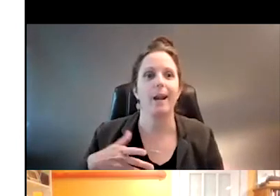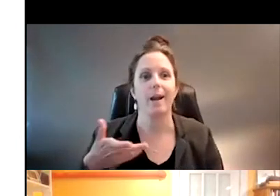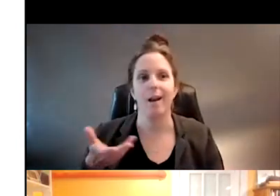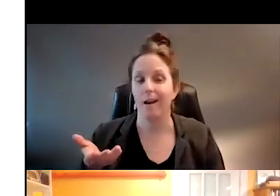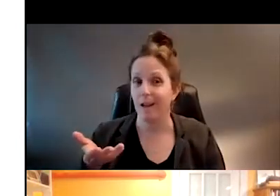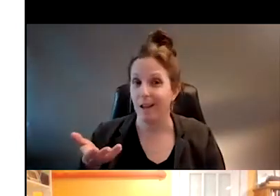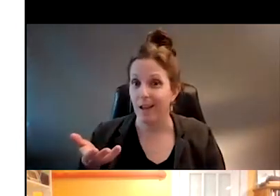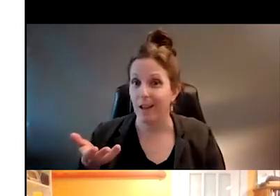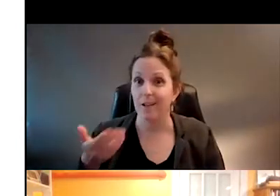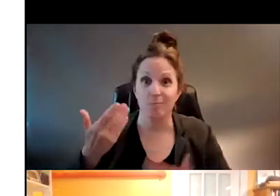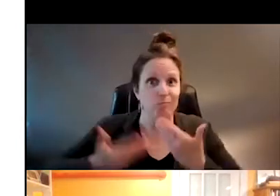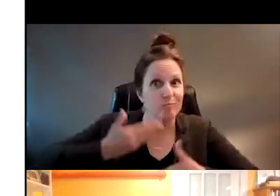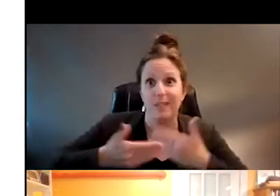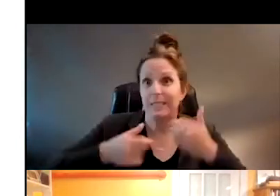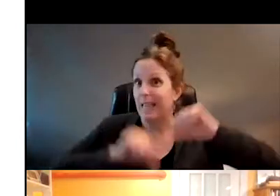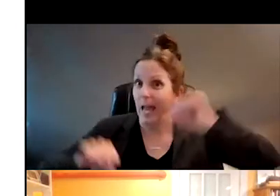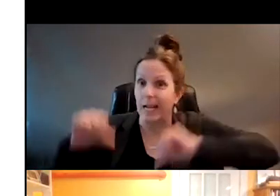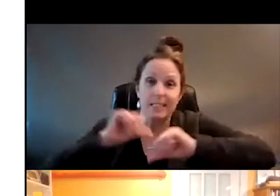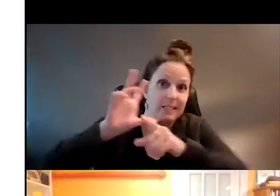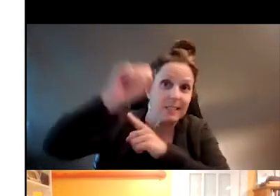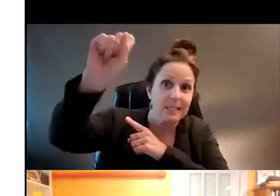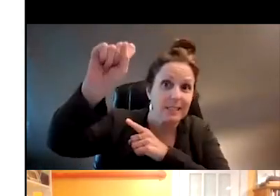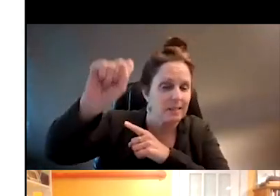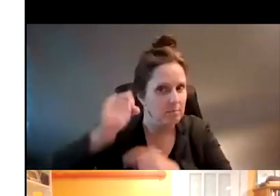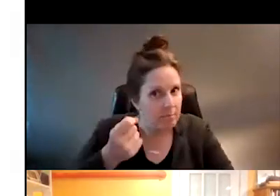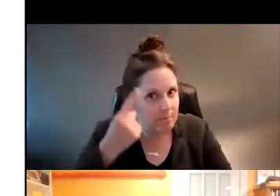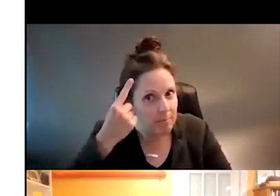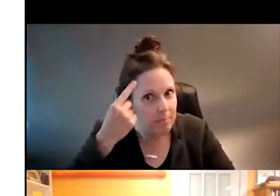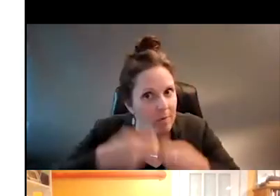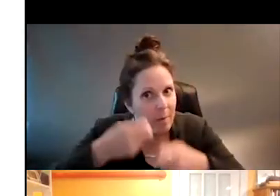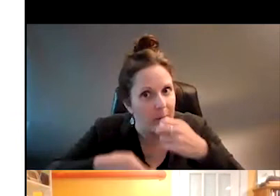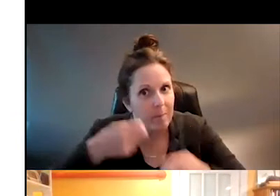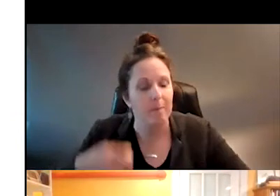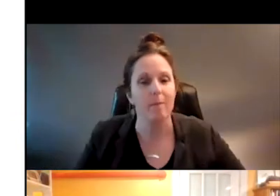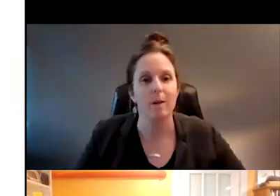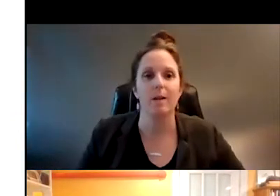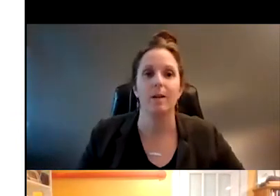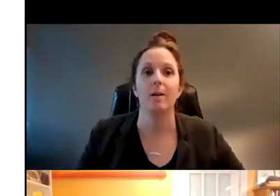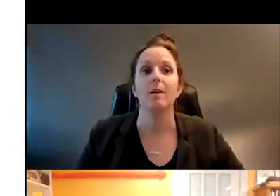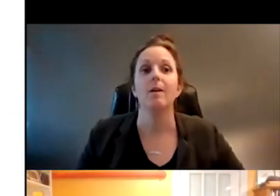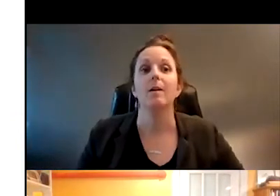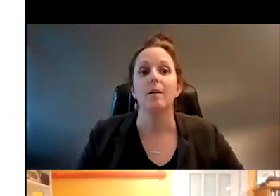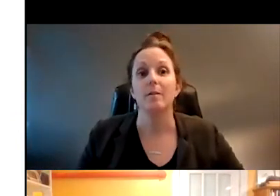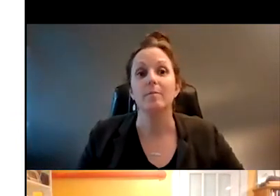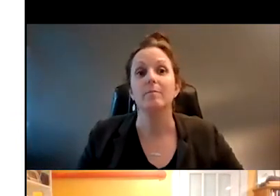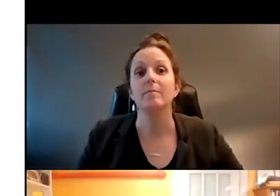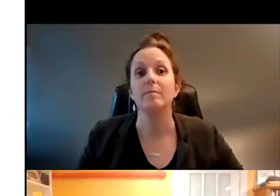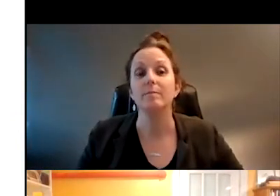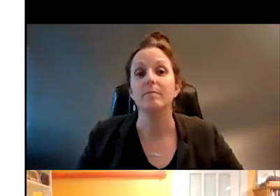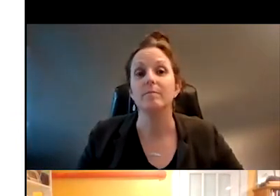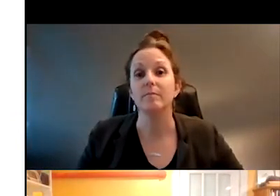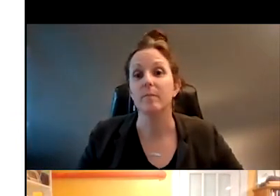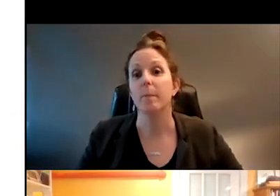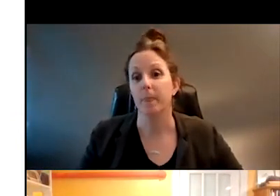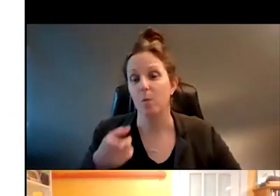to progress in science, but here's the problem, okay? So this, what you people